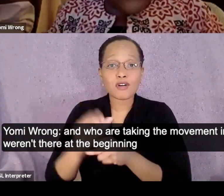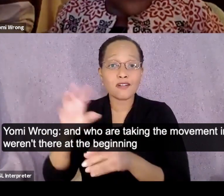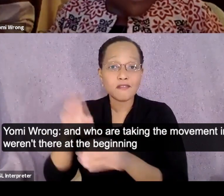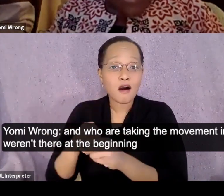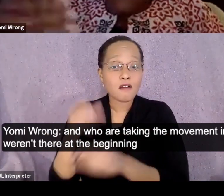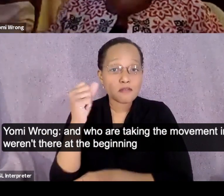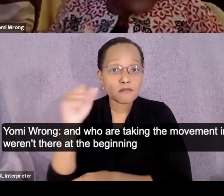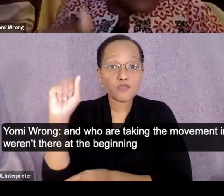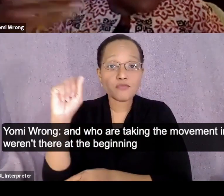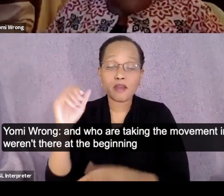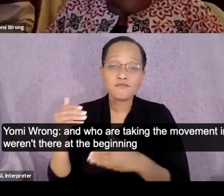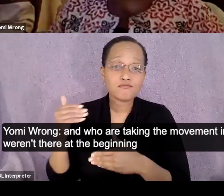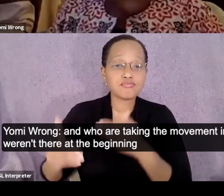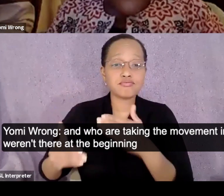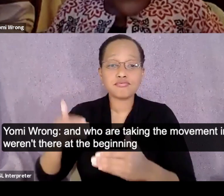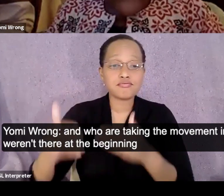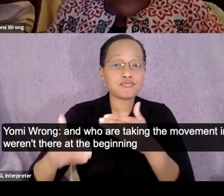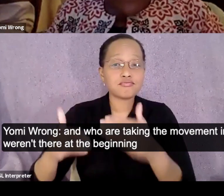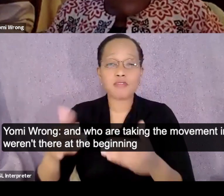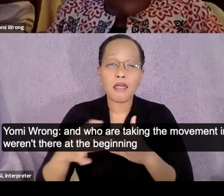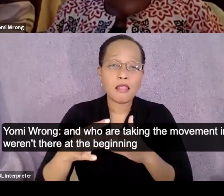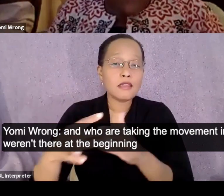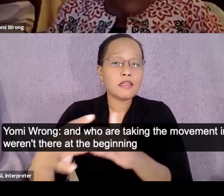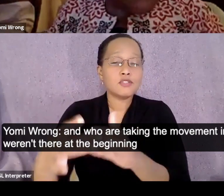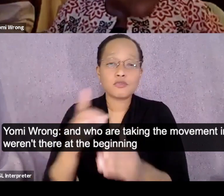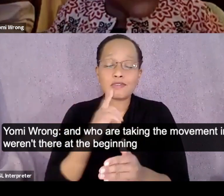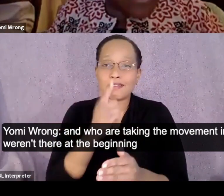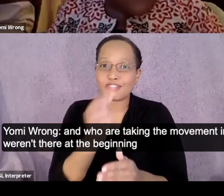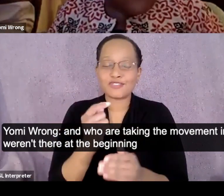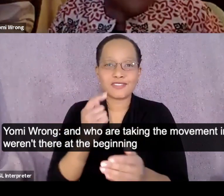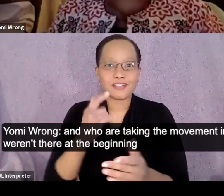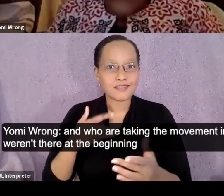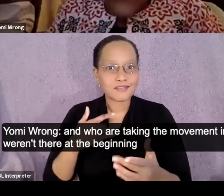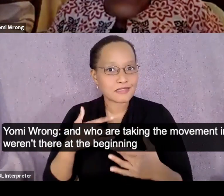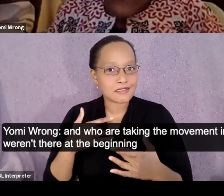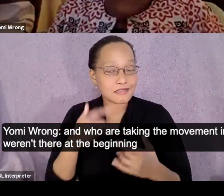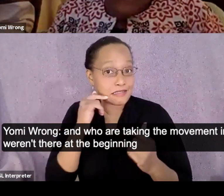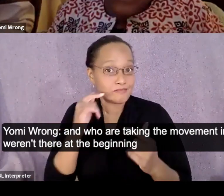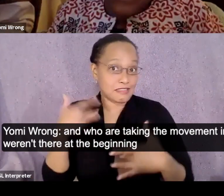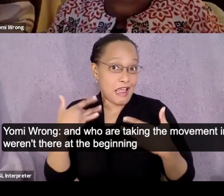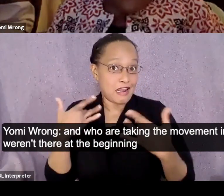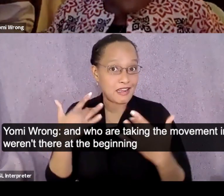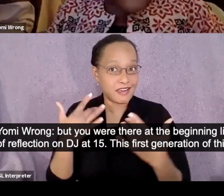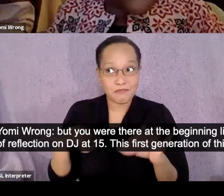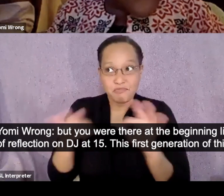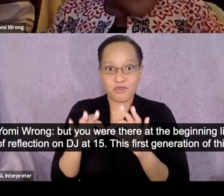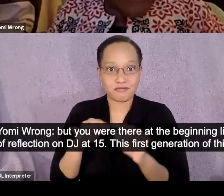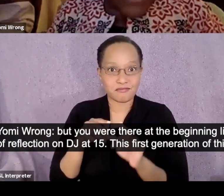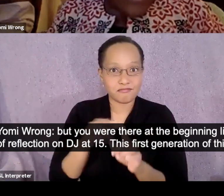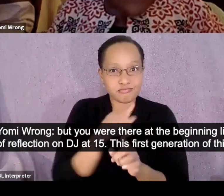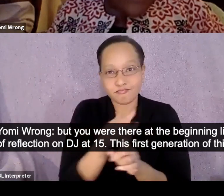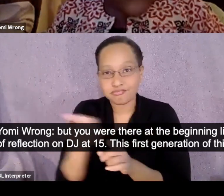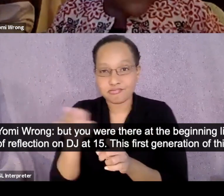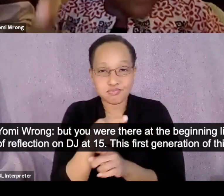are taking the movement into really interesting and exciting and important places, who weren't there at the beginning. But you were there at